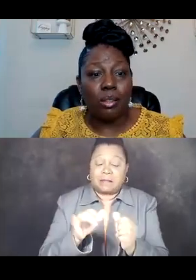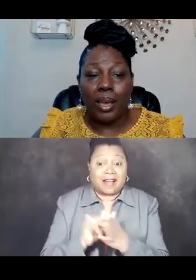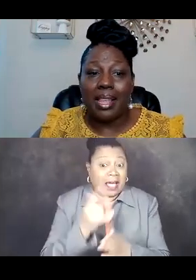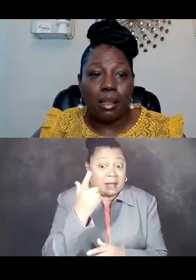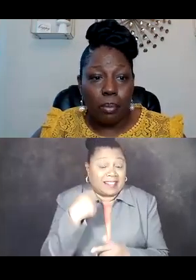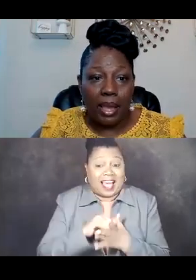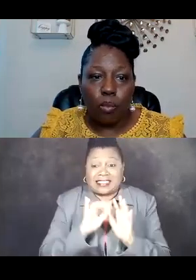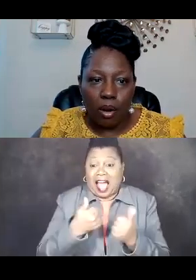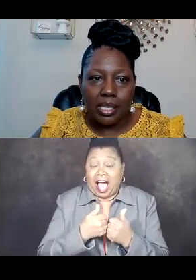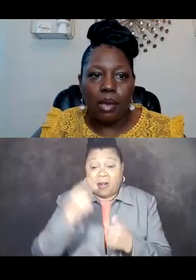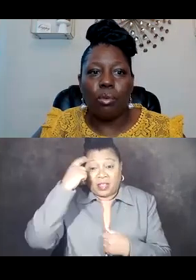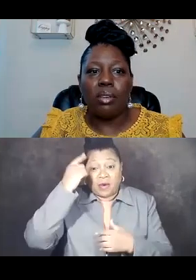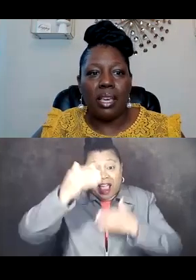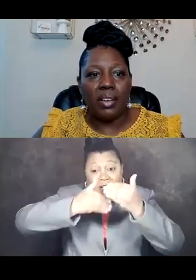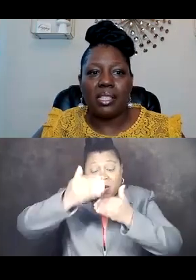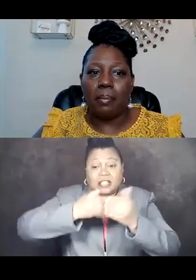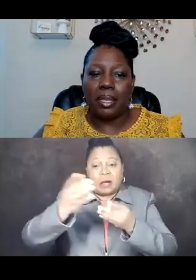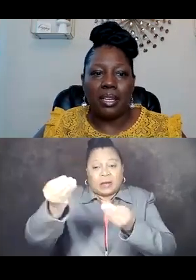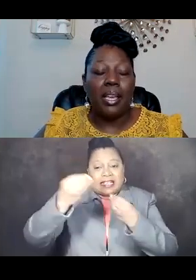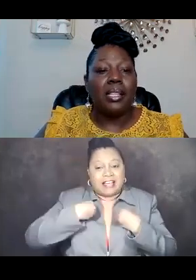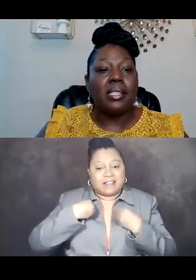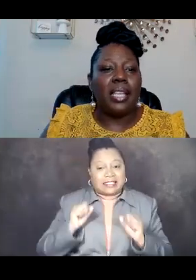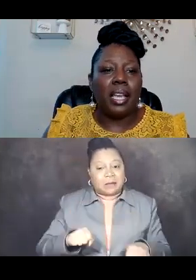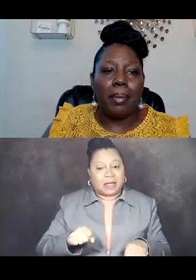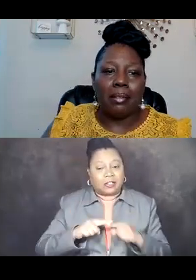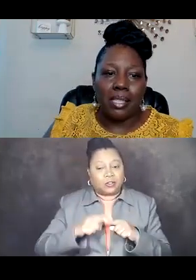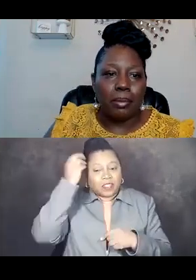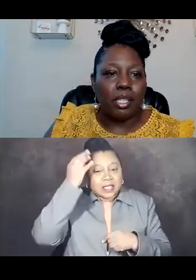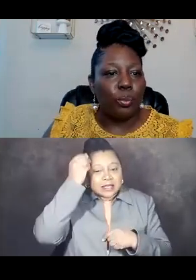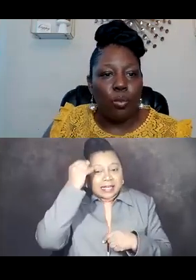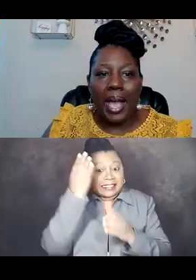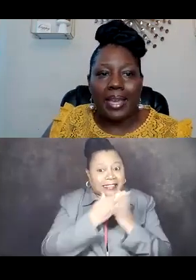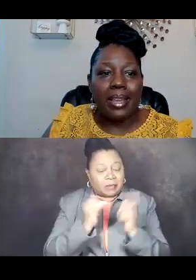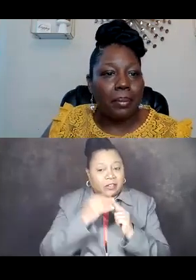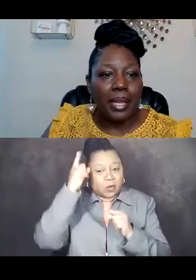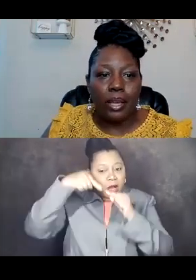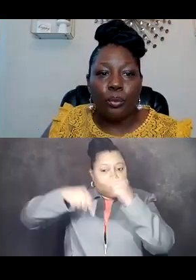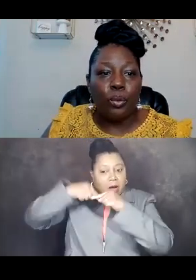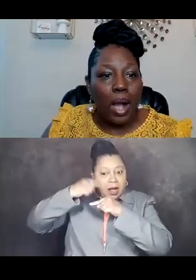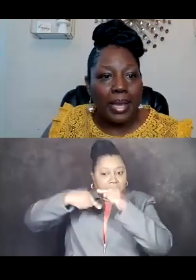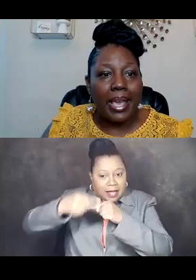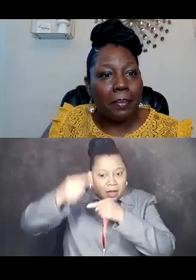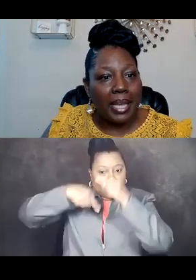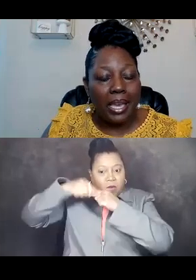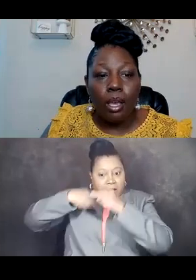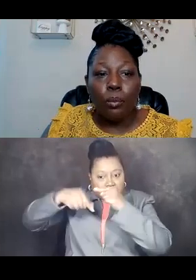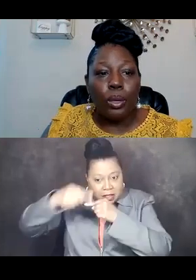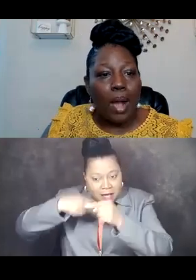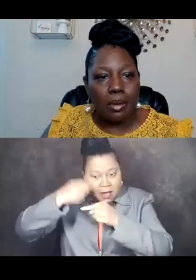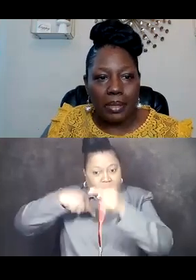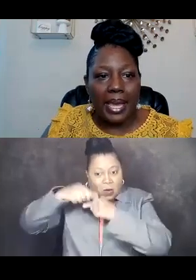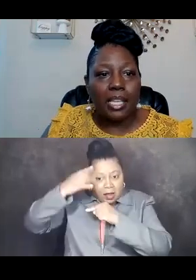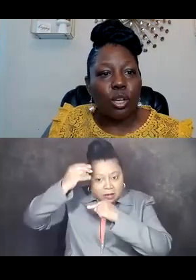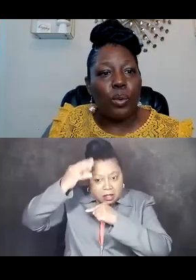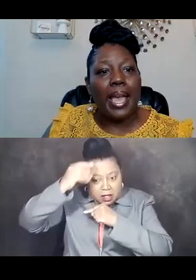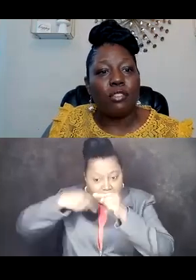that's the way that the brain works. It will give us the ability to think about something, to rewind and play, rewind and play, rewind